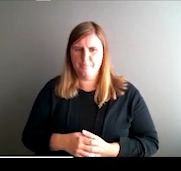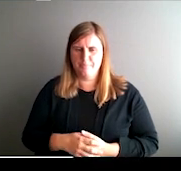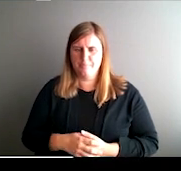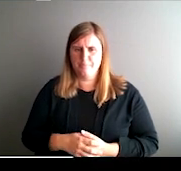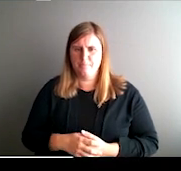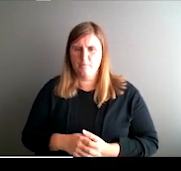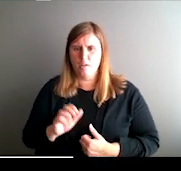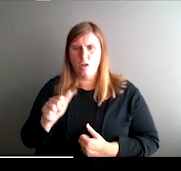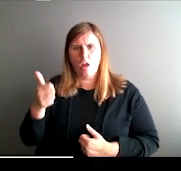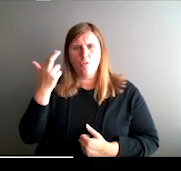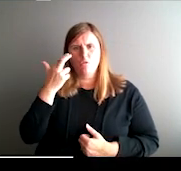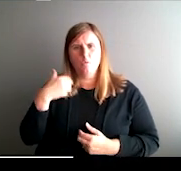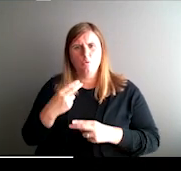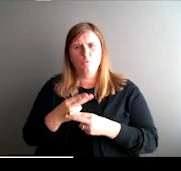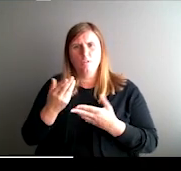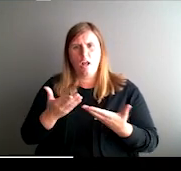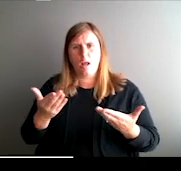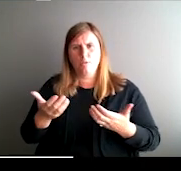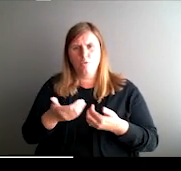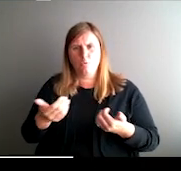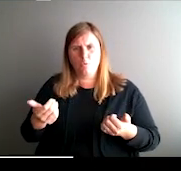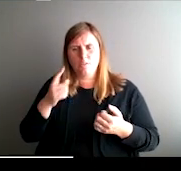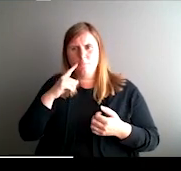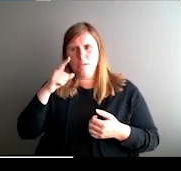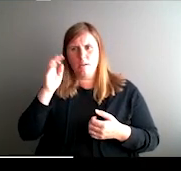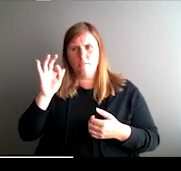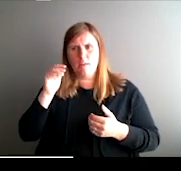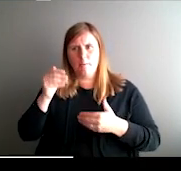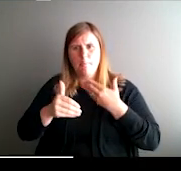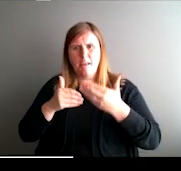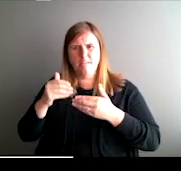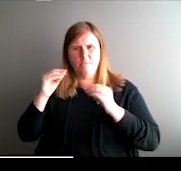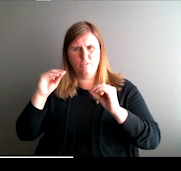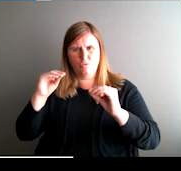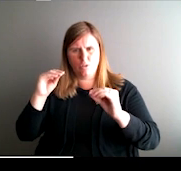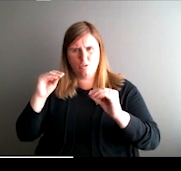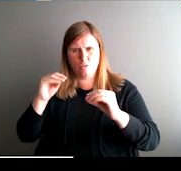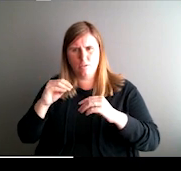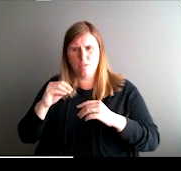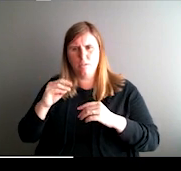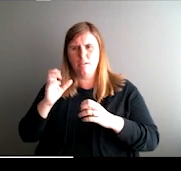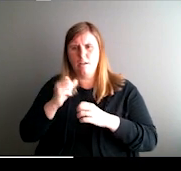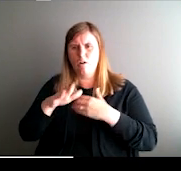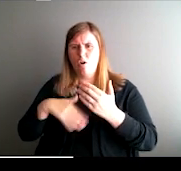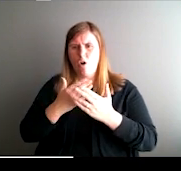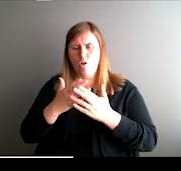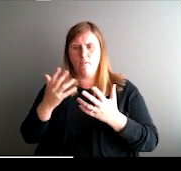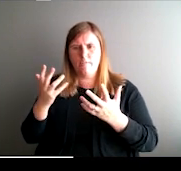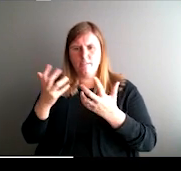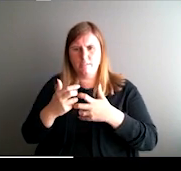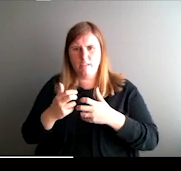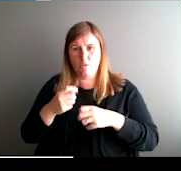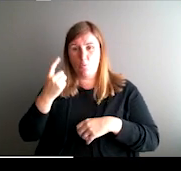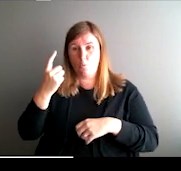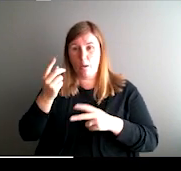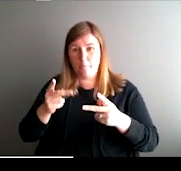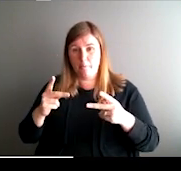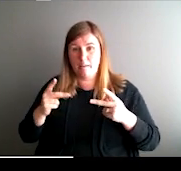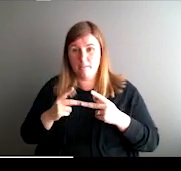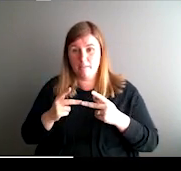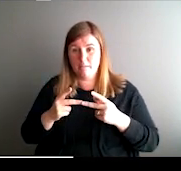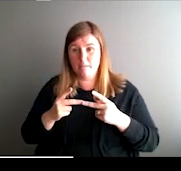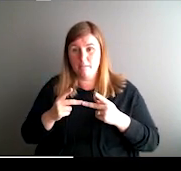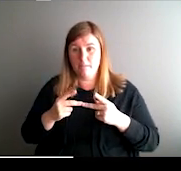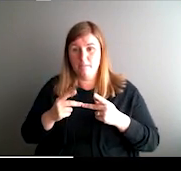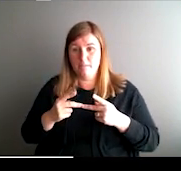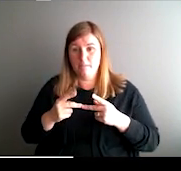The other reason we use an object sort is because of that pace of instruction. Getting all of this together in one place